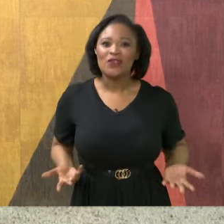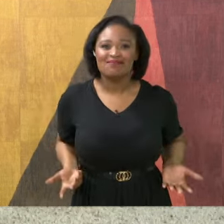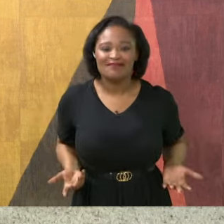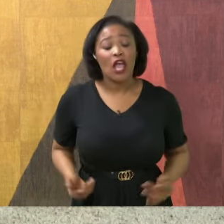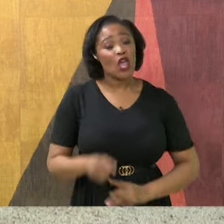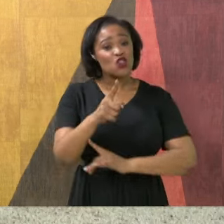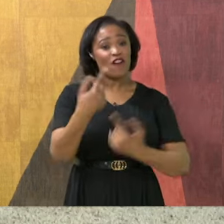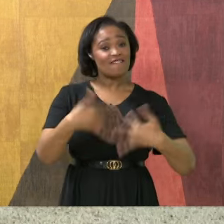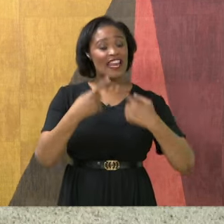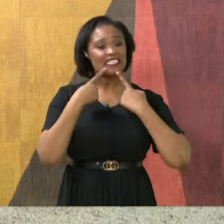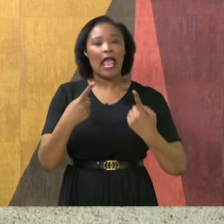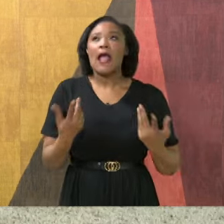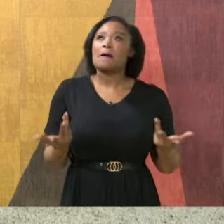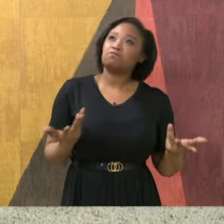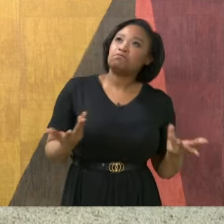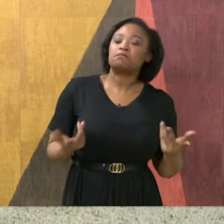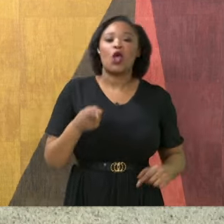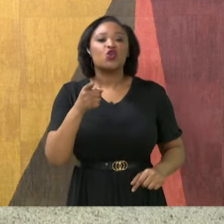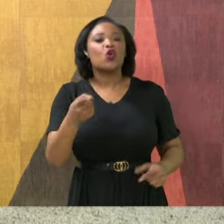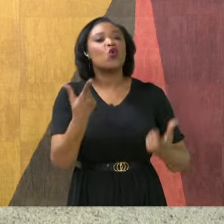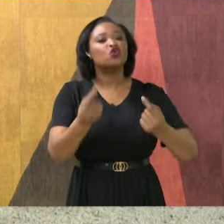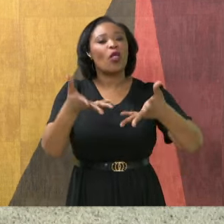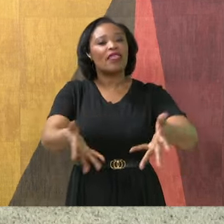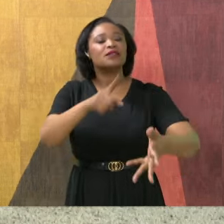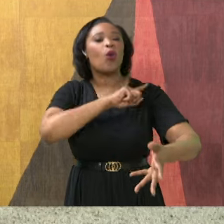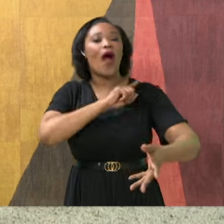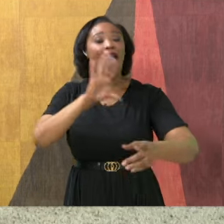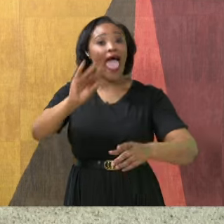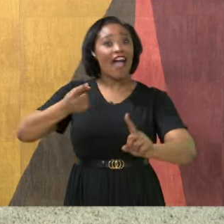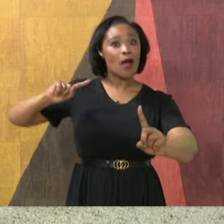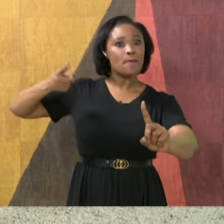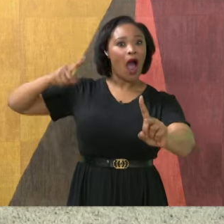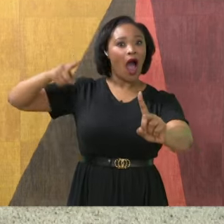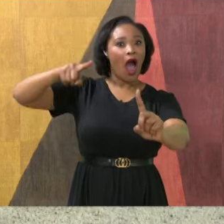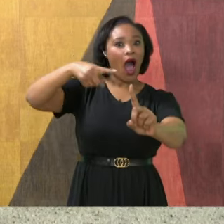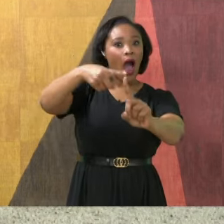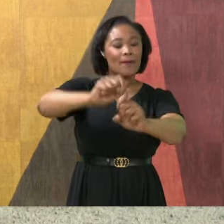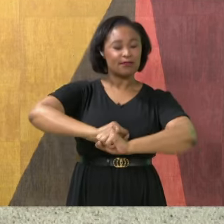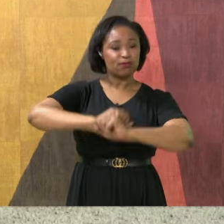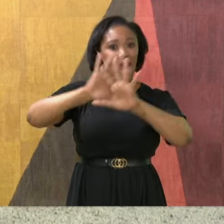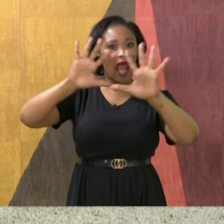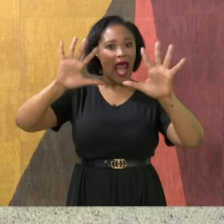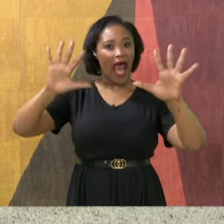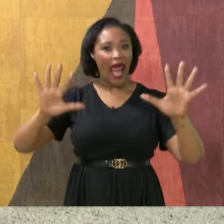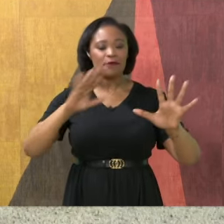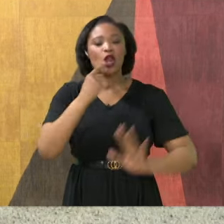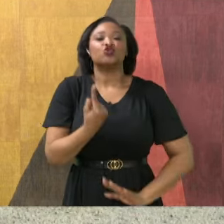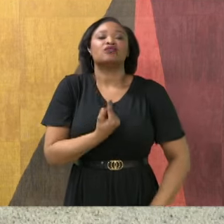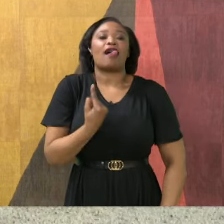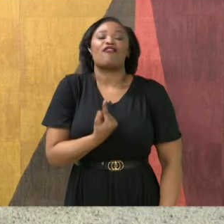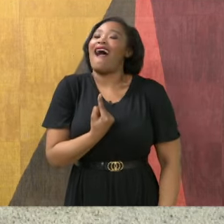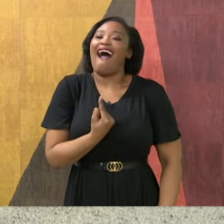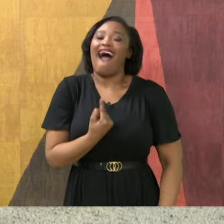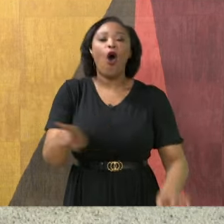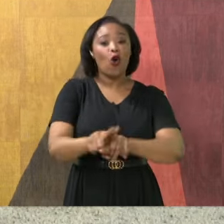Mia, you mentioned how, for you, you were doing this for a greater purpose, for something bigger than yourself. And I think that even in these days, we were getting